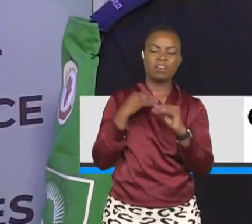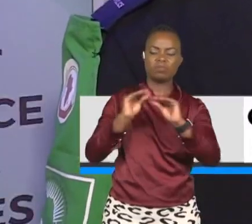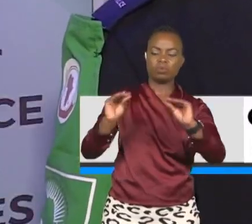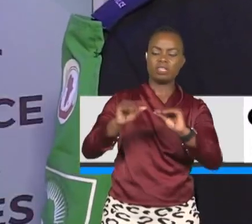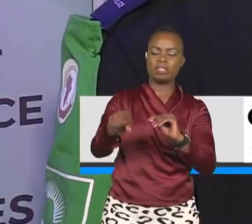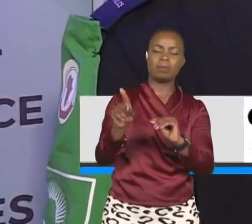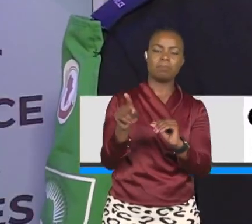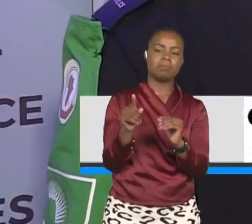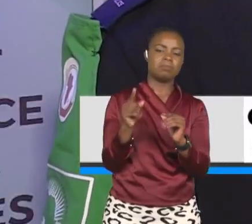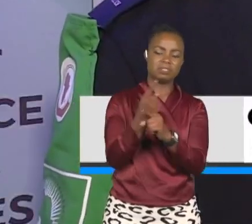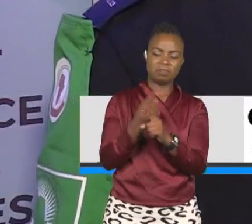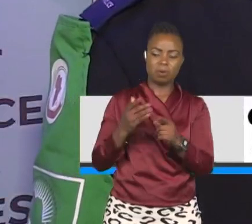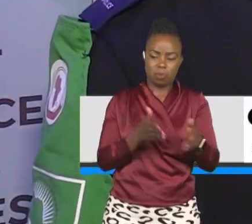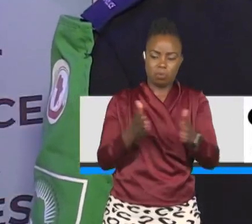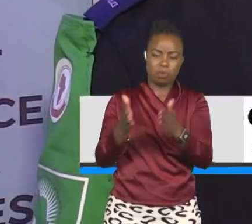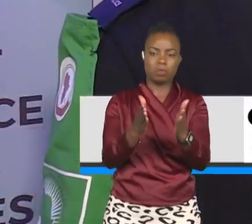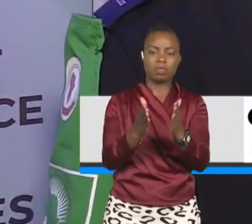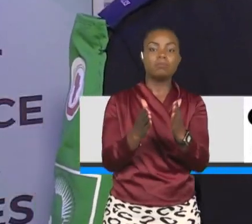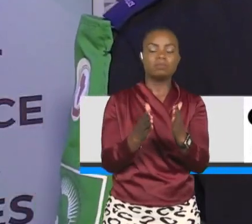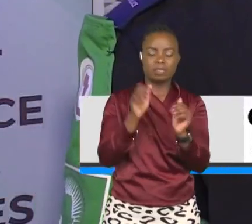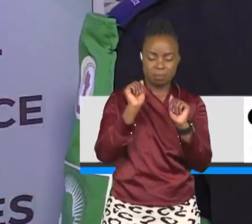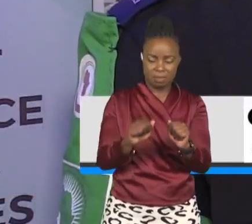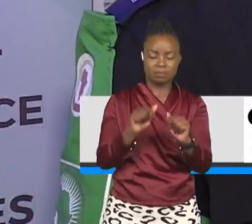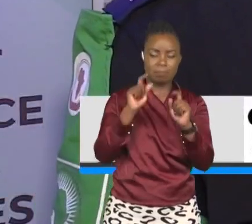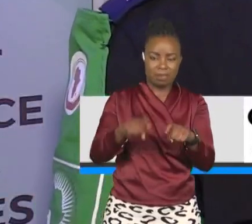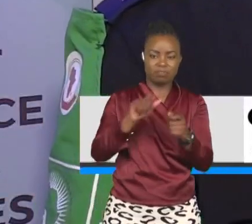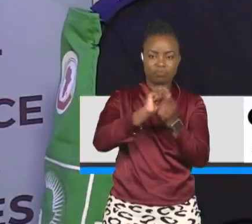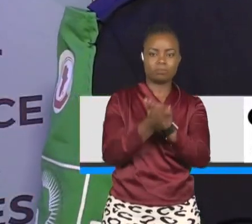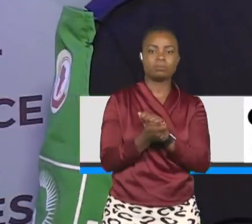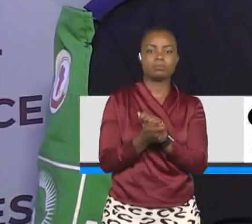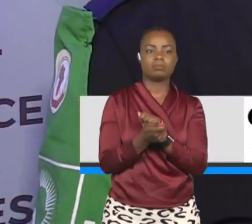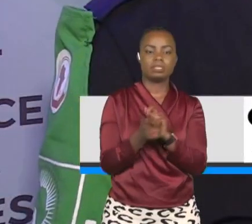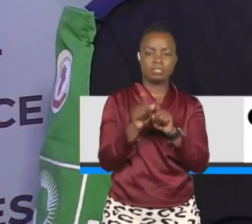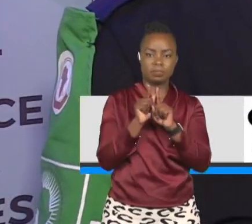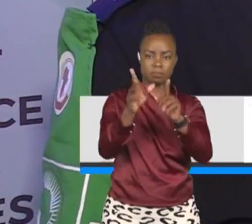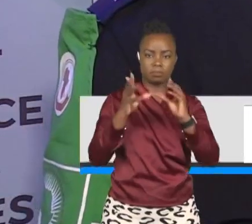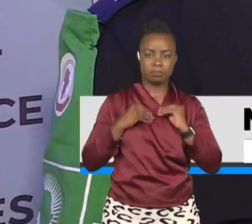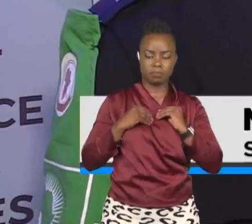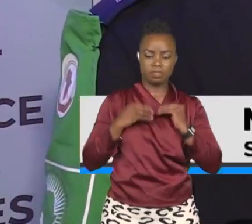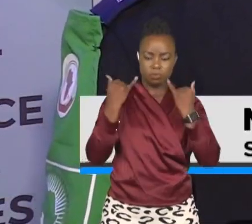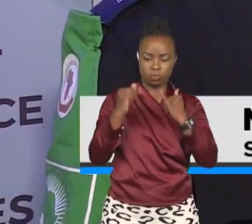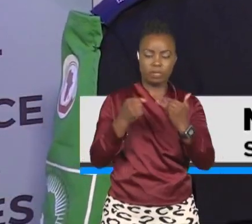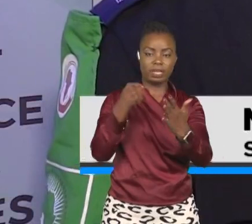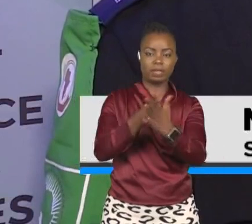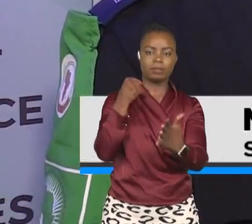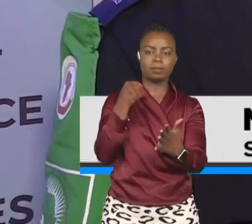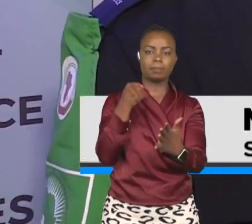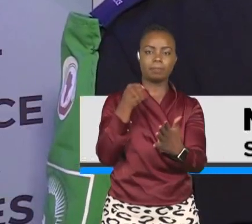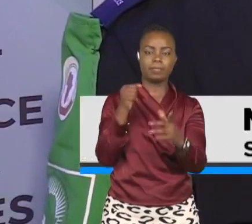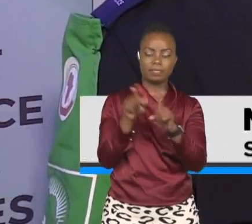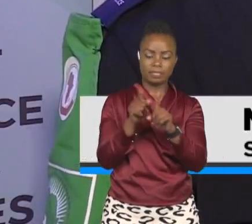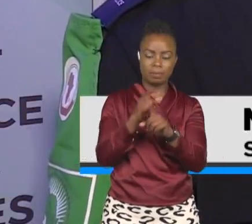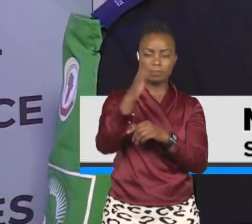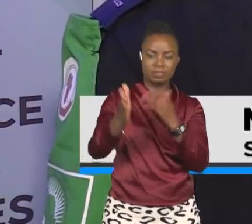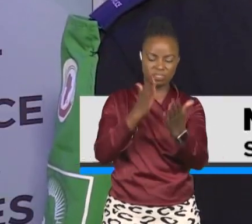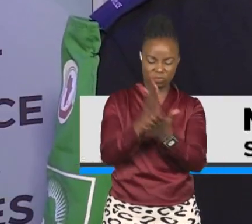methodologies, the styles, the strategies they have to adapt to be able to impact, to be able to make sure